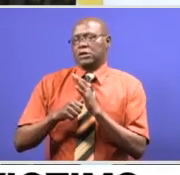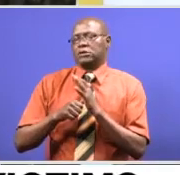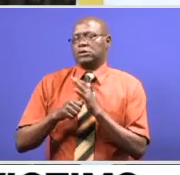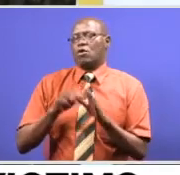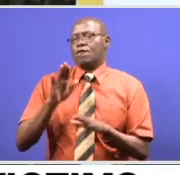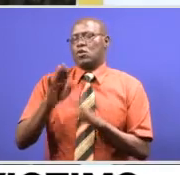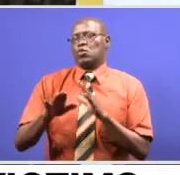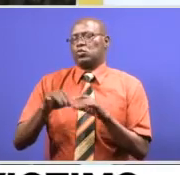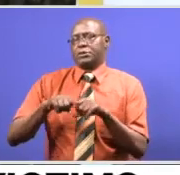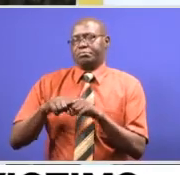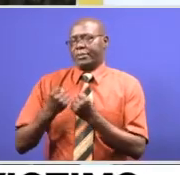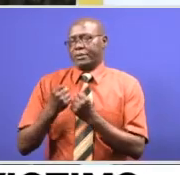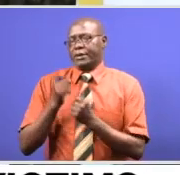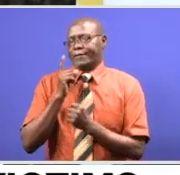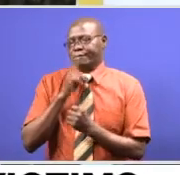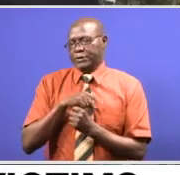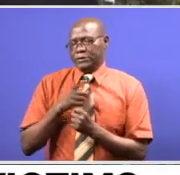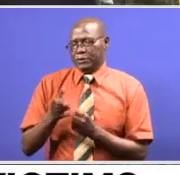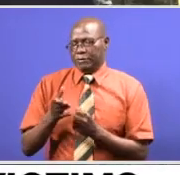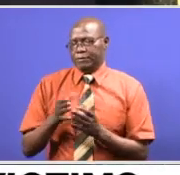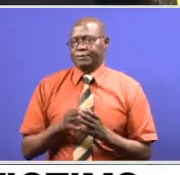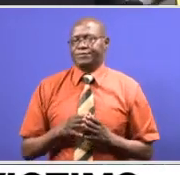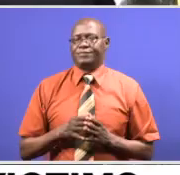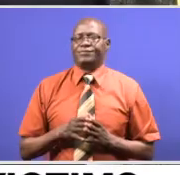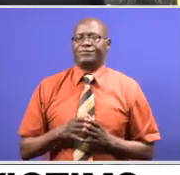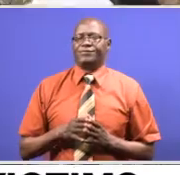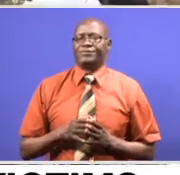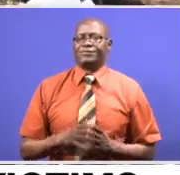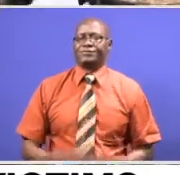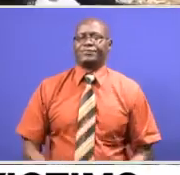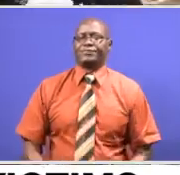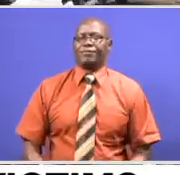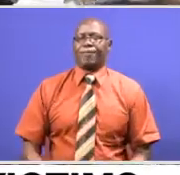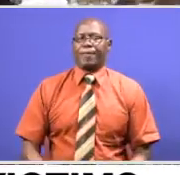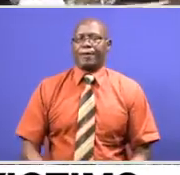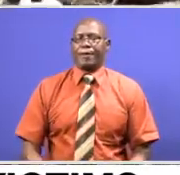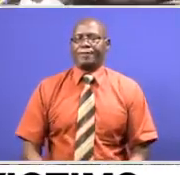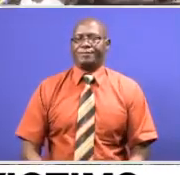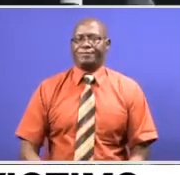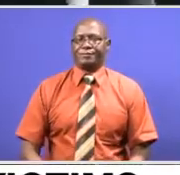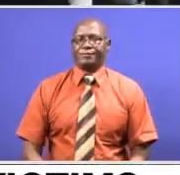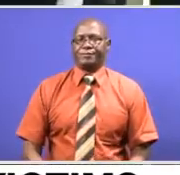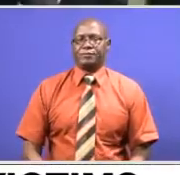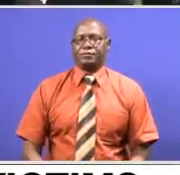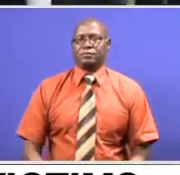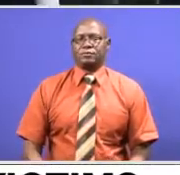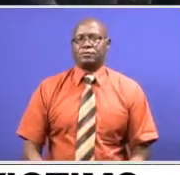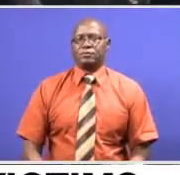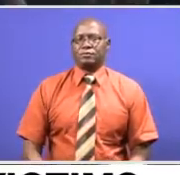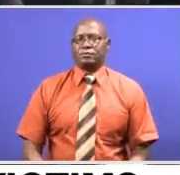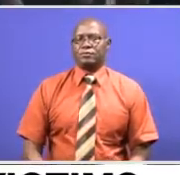hii mguu ya light pia ikakatika. Reporting for Hope TV News Watch, I'm Tess Njenga.